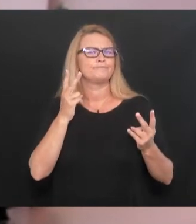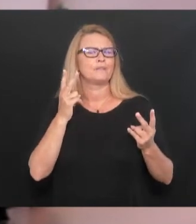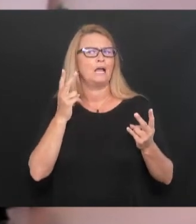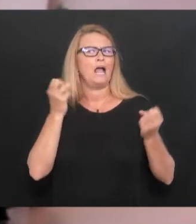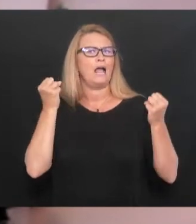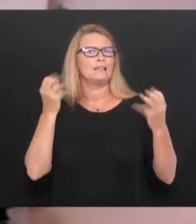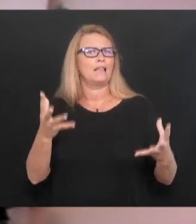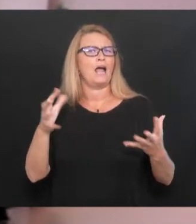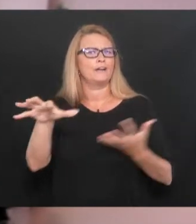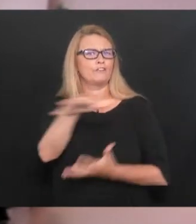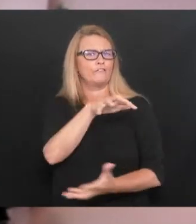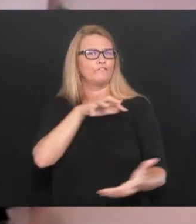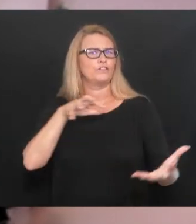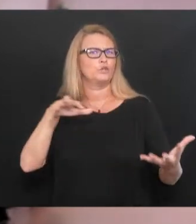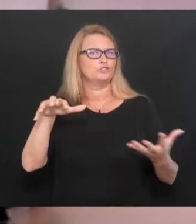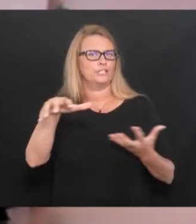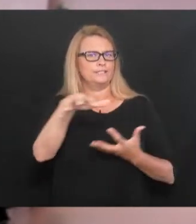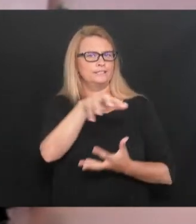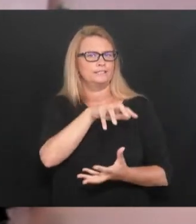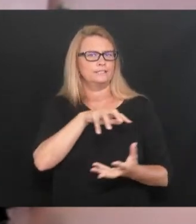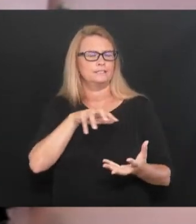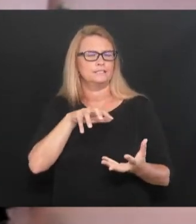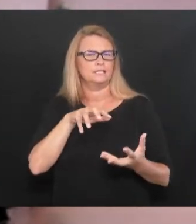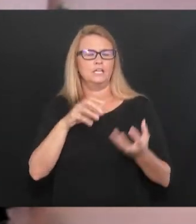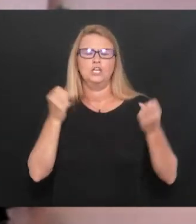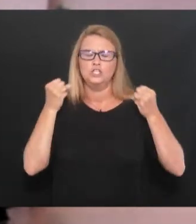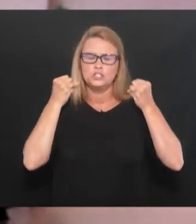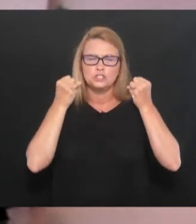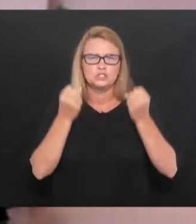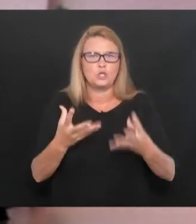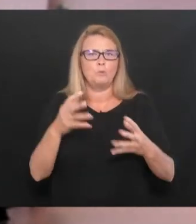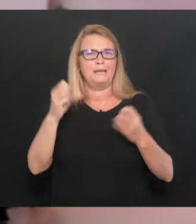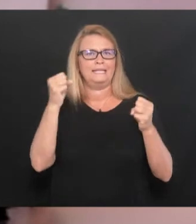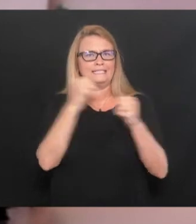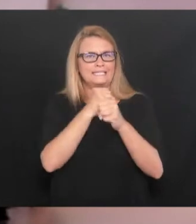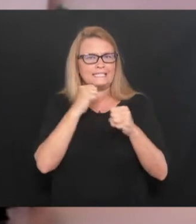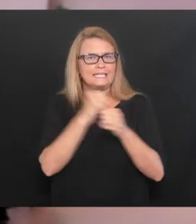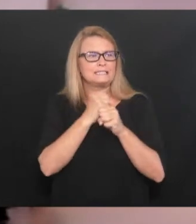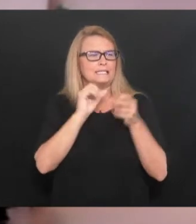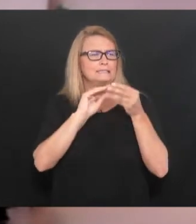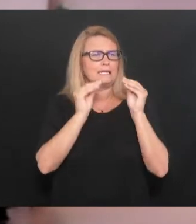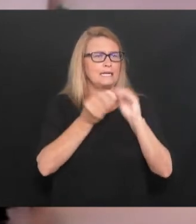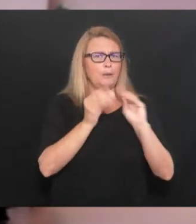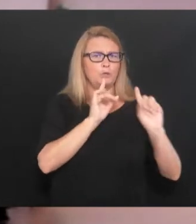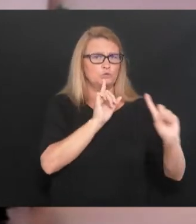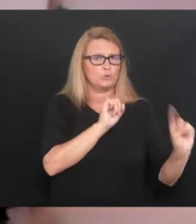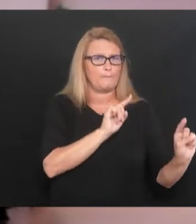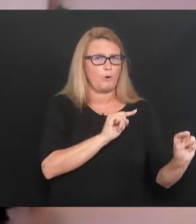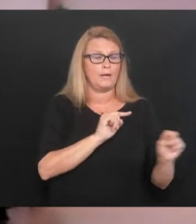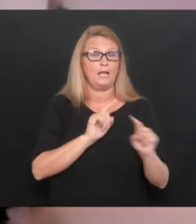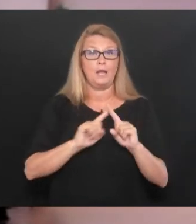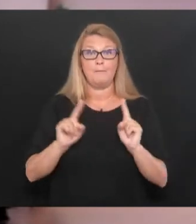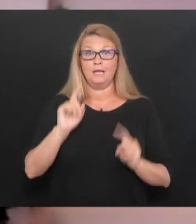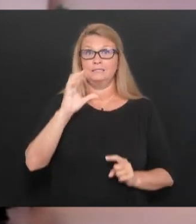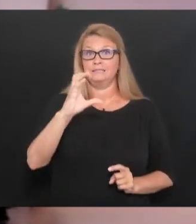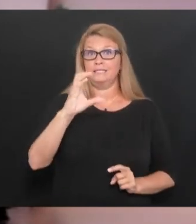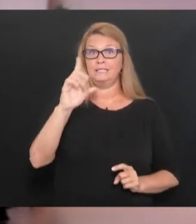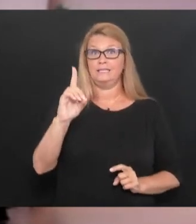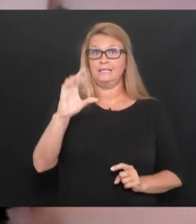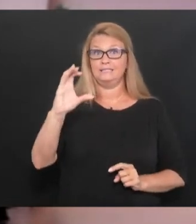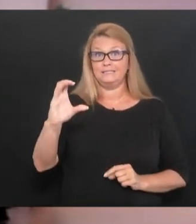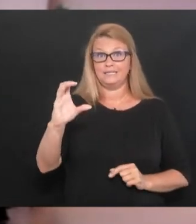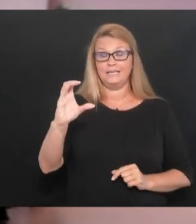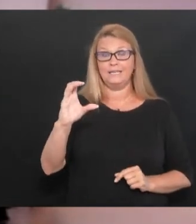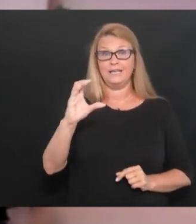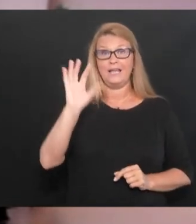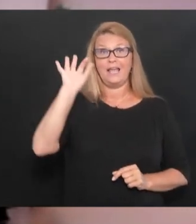confusion because of so many statistics and numbers. But I think that the CDC and